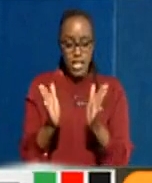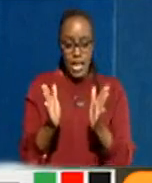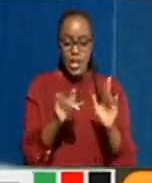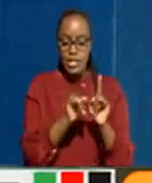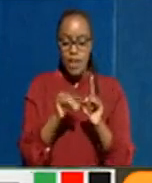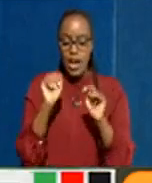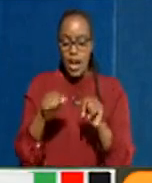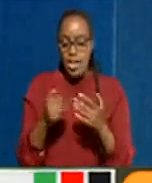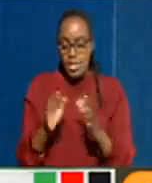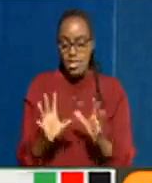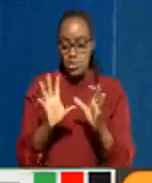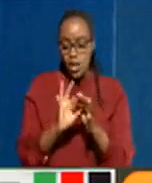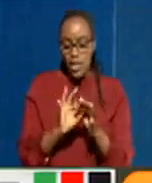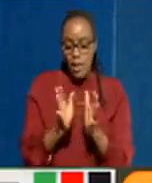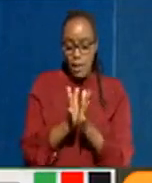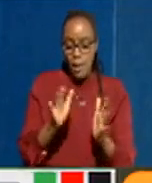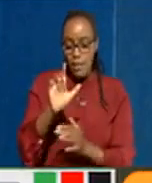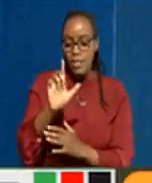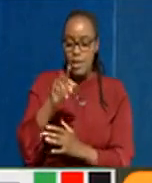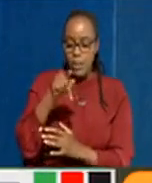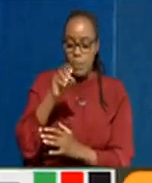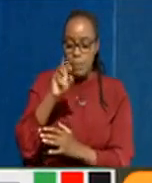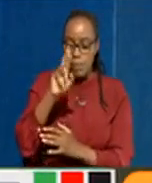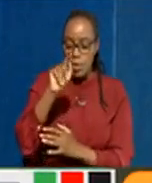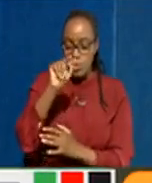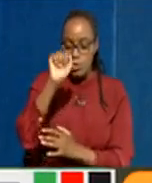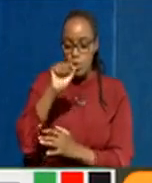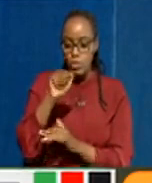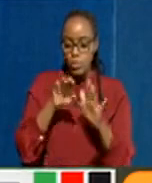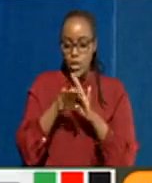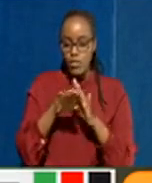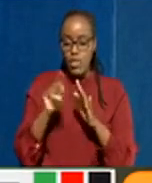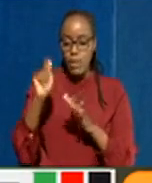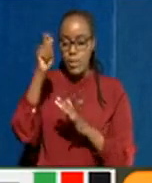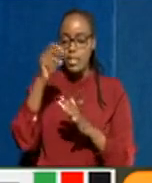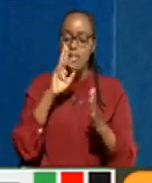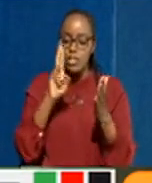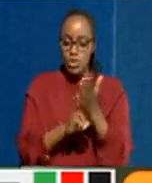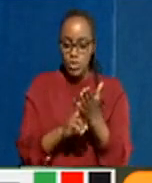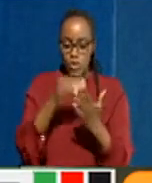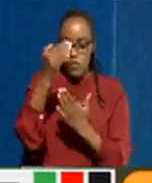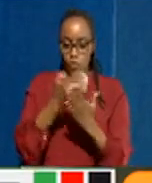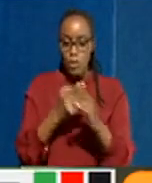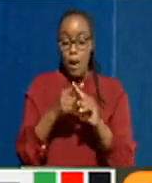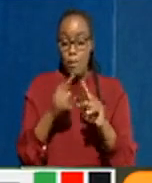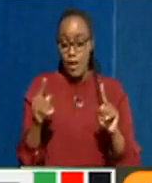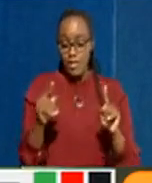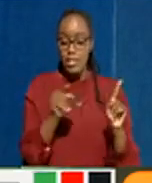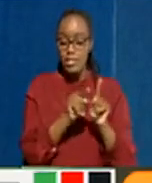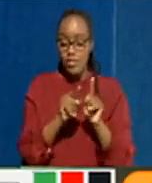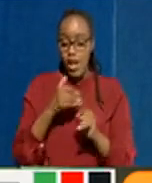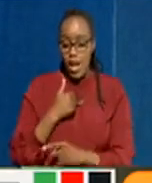to the public portal and have access to the presidential result form 34S.